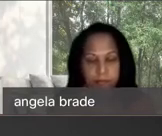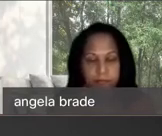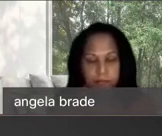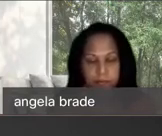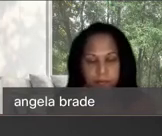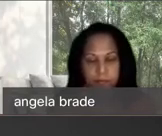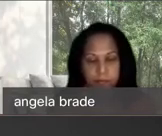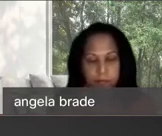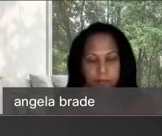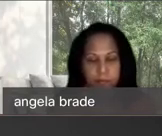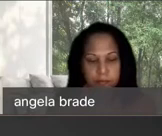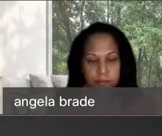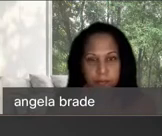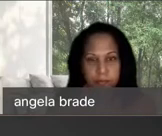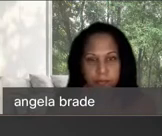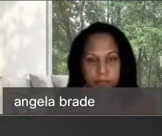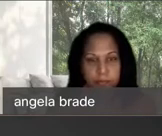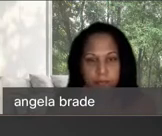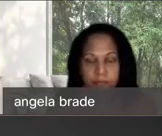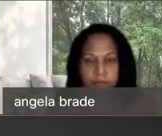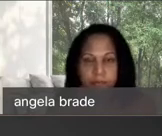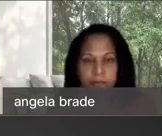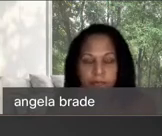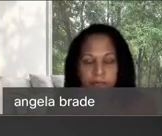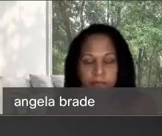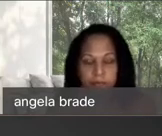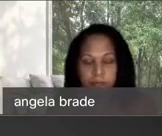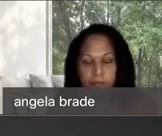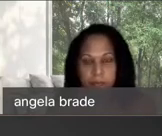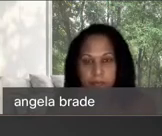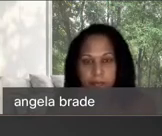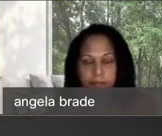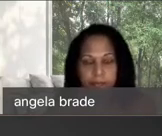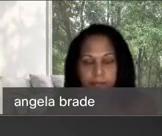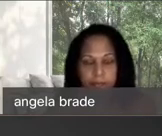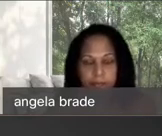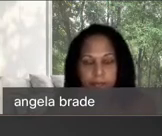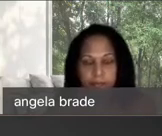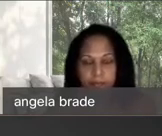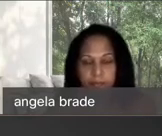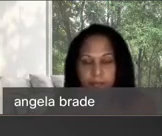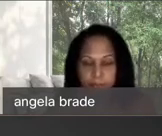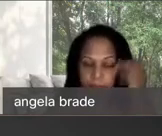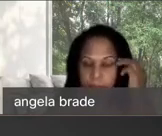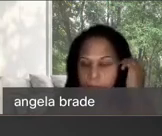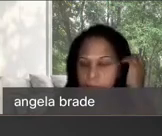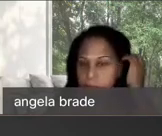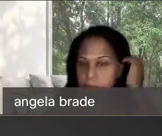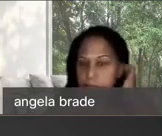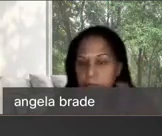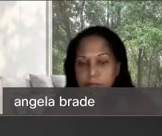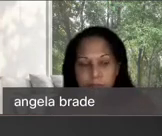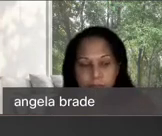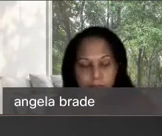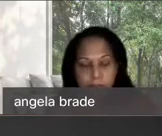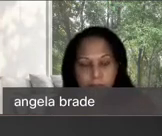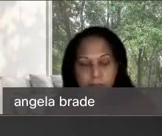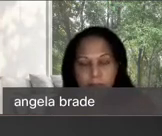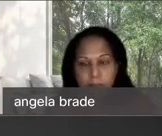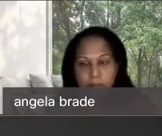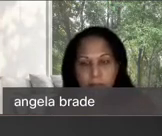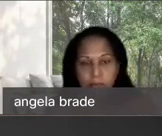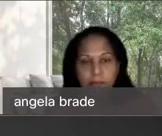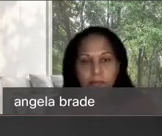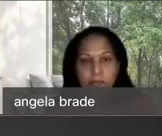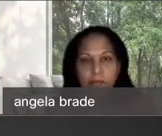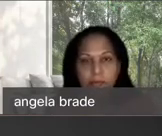what we call a thin overlay, which is a smaller overlay along the roadways. Most of our work typically is